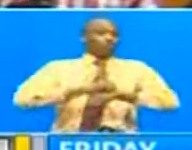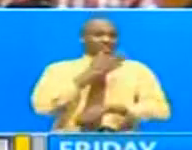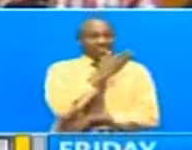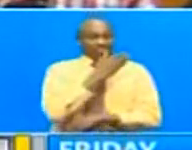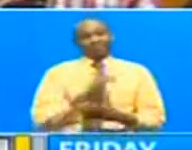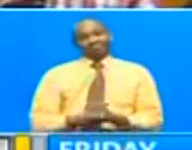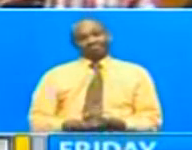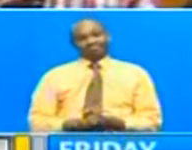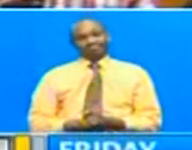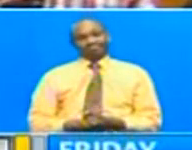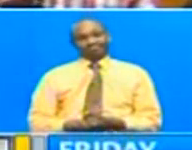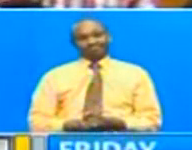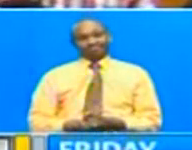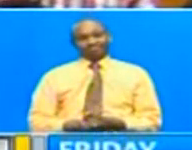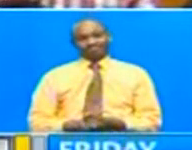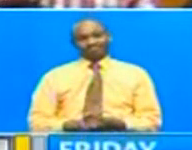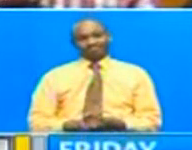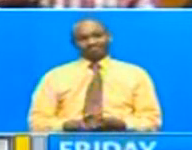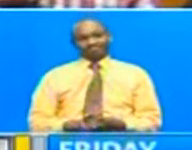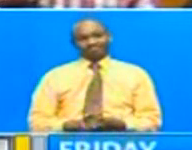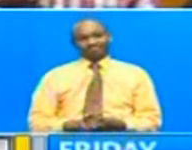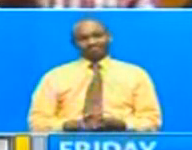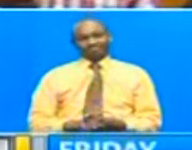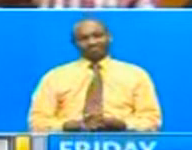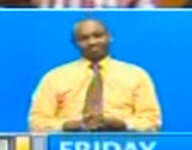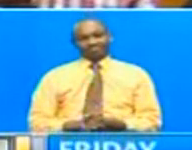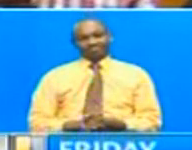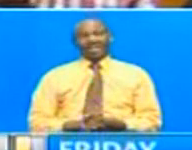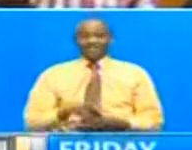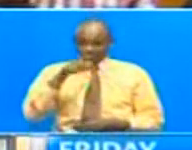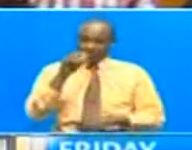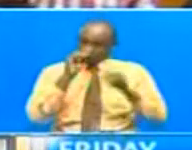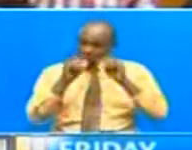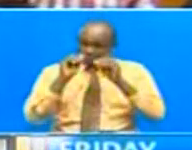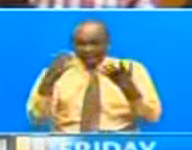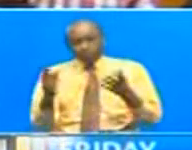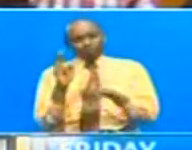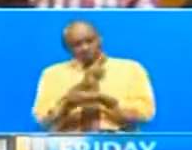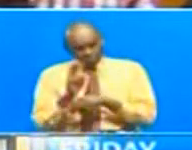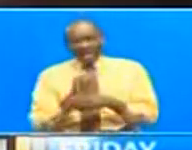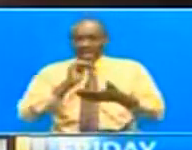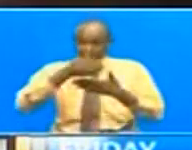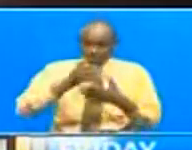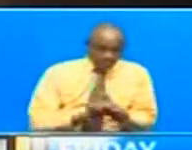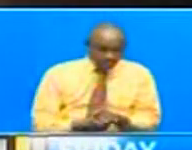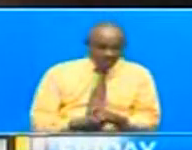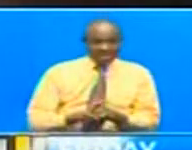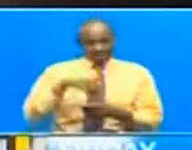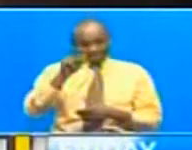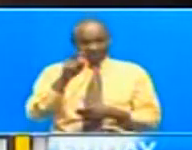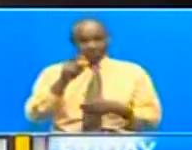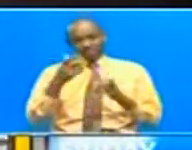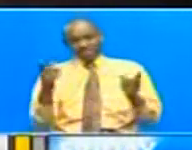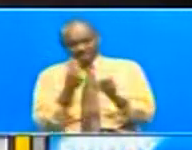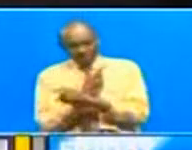that there is credit in your phone or some data bundle. They are taught on how to use the laptops and their phones too